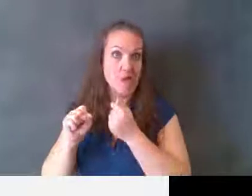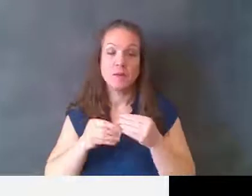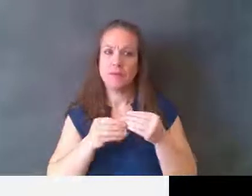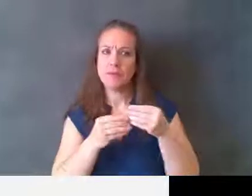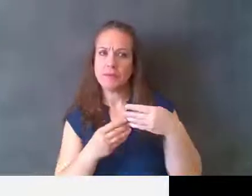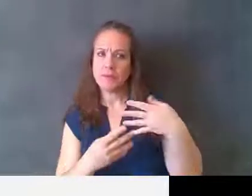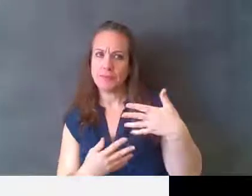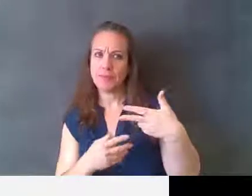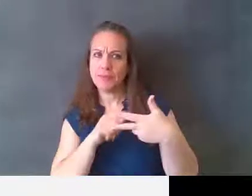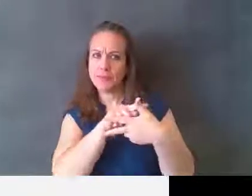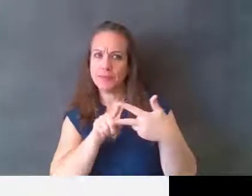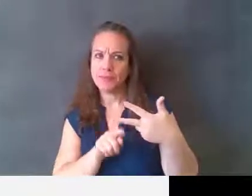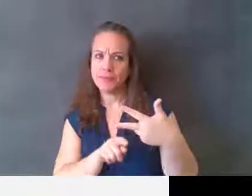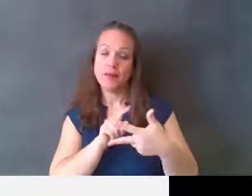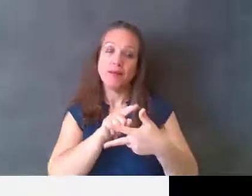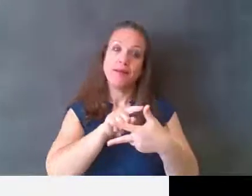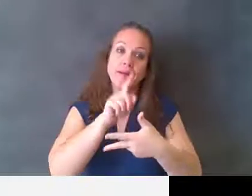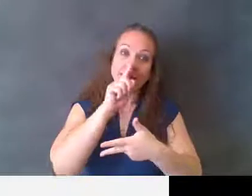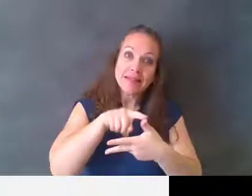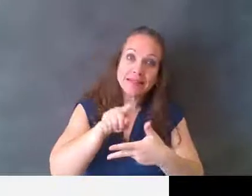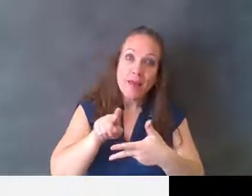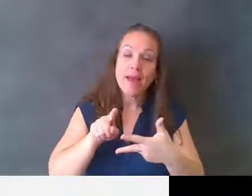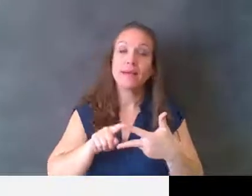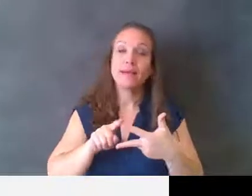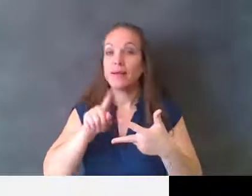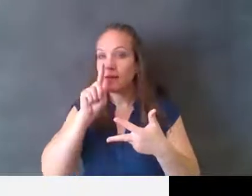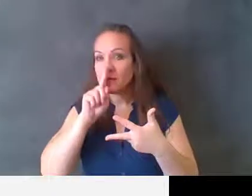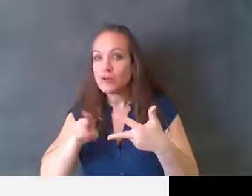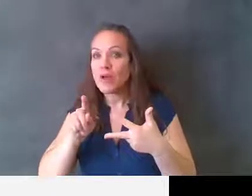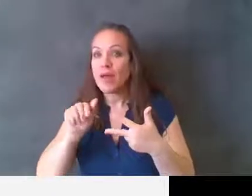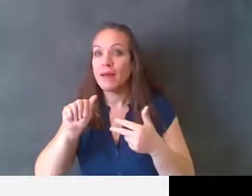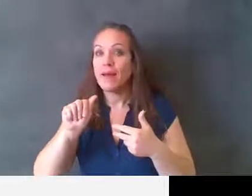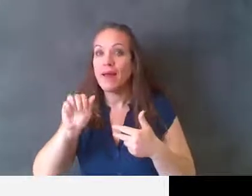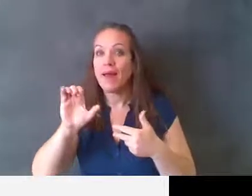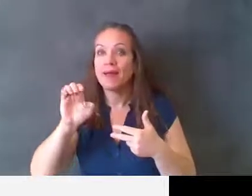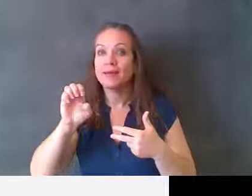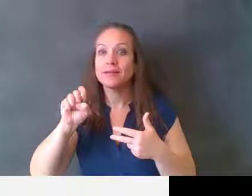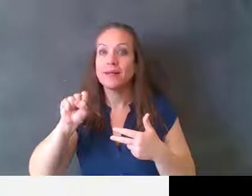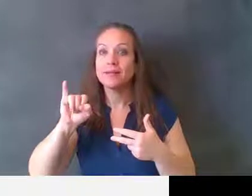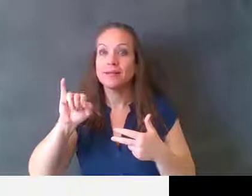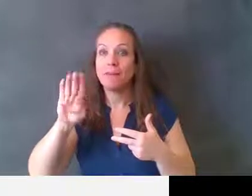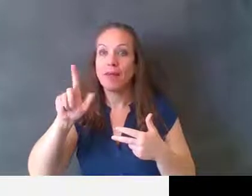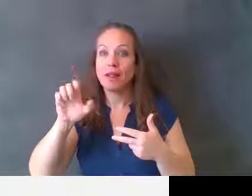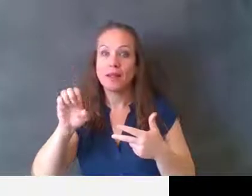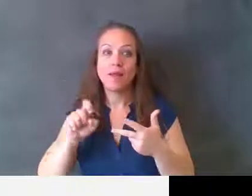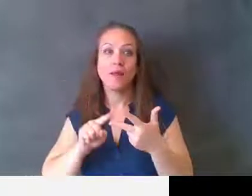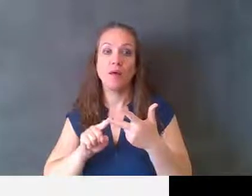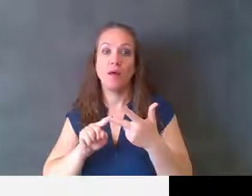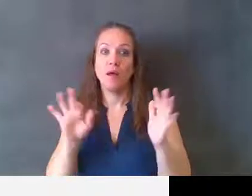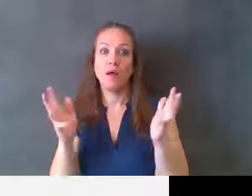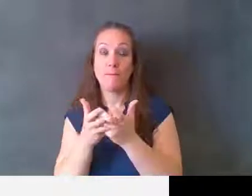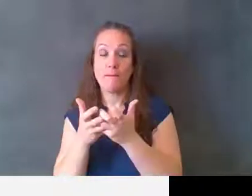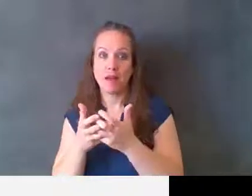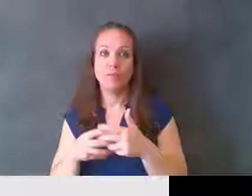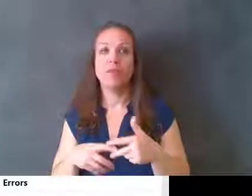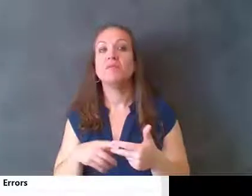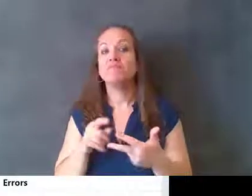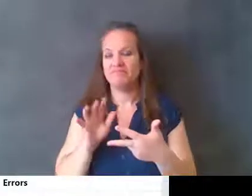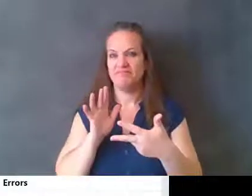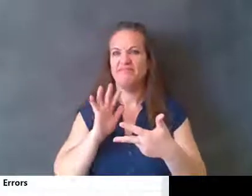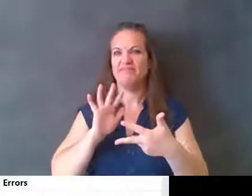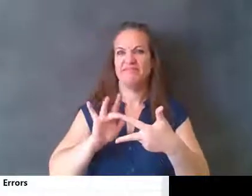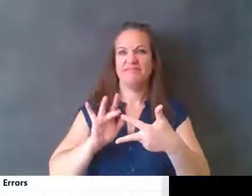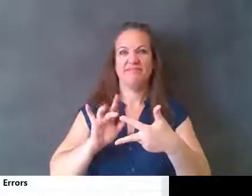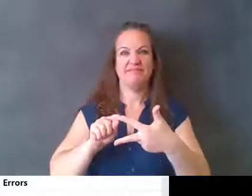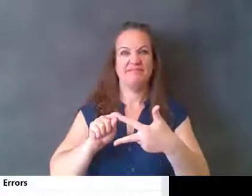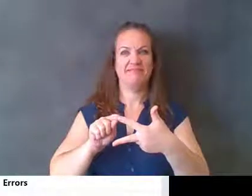says Inspect Document, Check Accessibility, or Check Compatibility. I'm going to click Check Accessibility, and